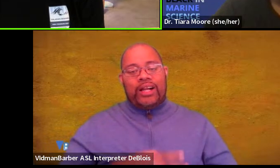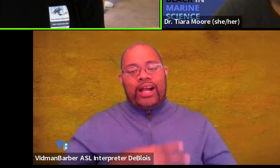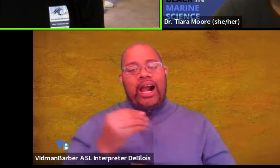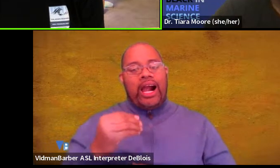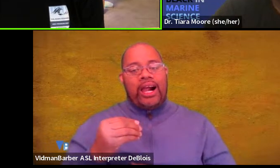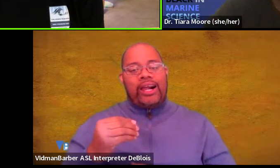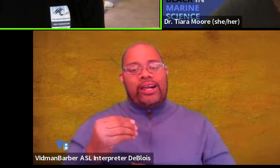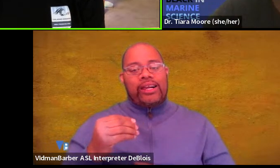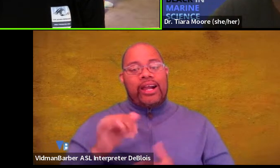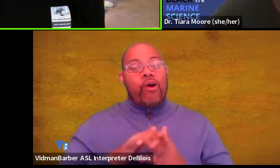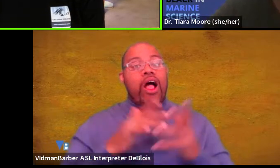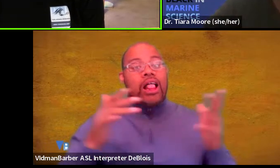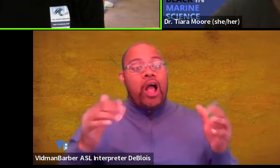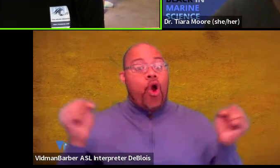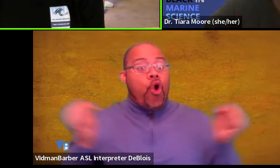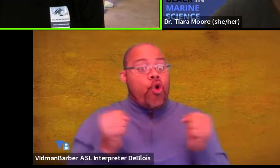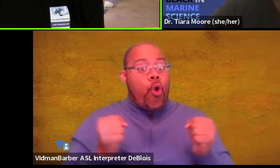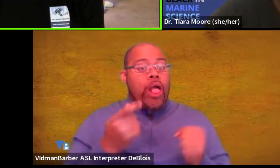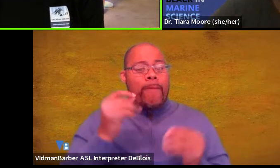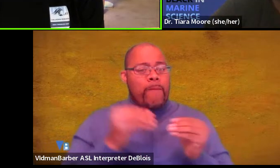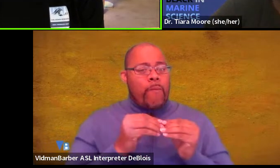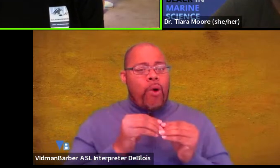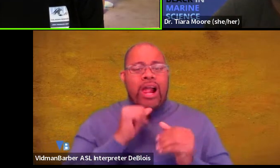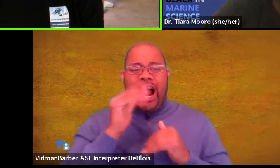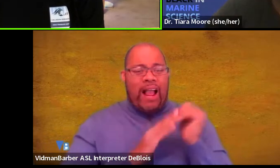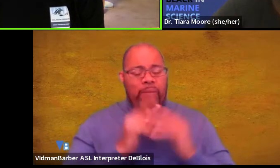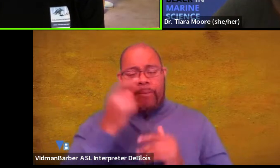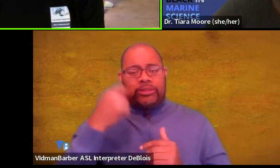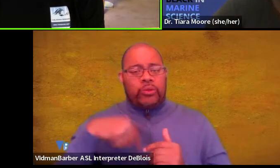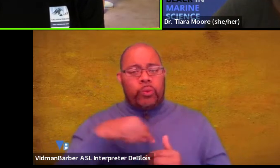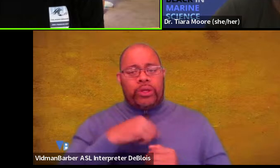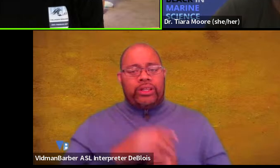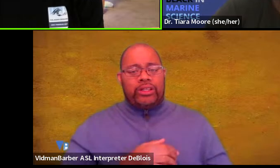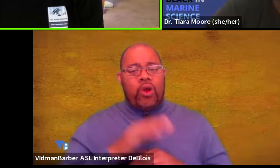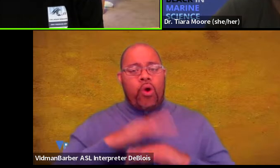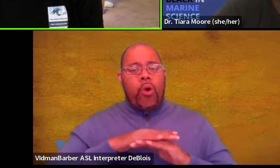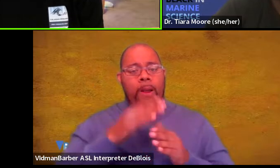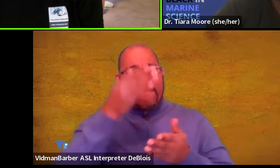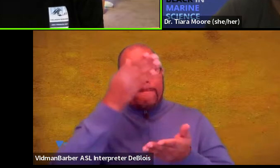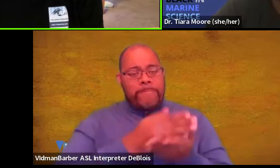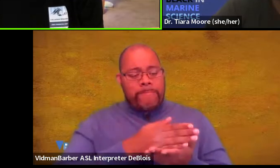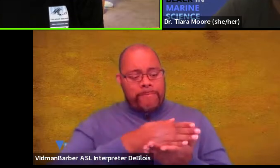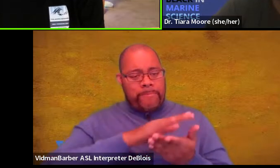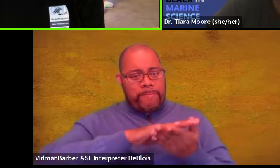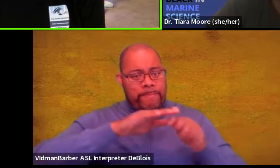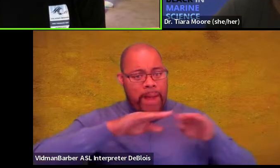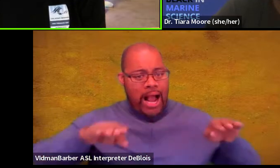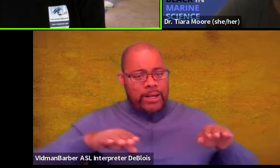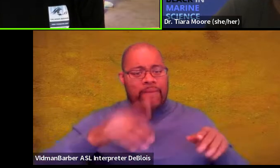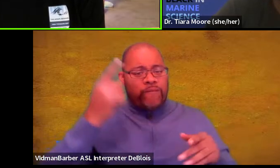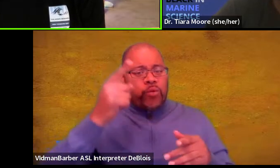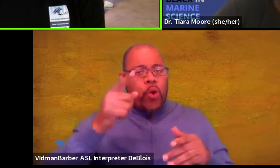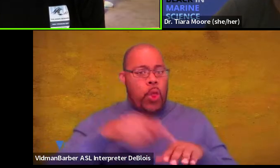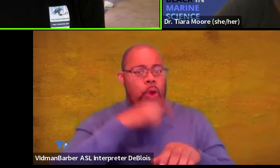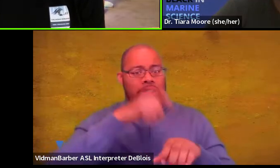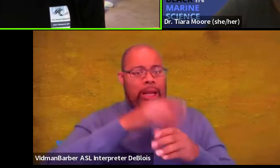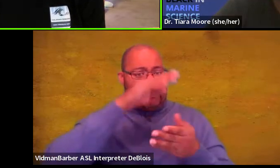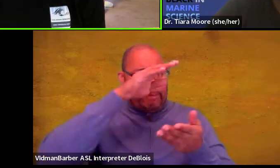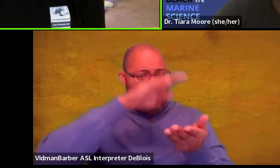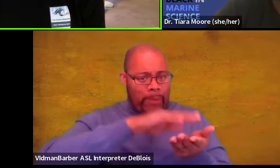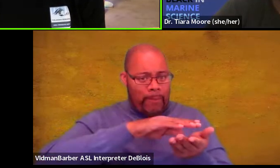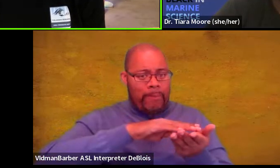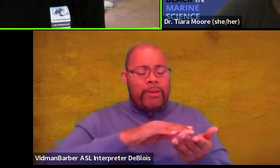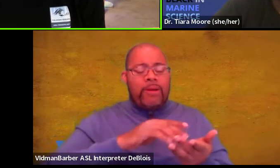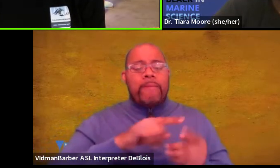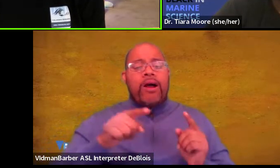it was a lot colder, a little bit more uncomfortable because we were on the bottom for so long. But the lesson there